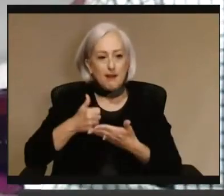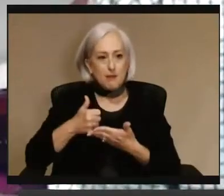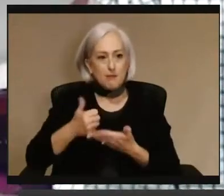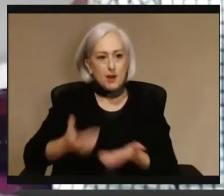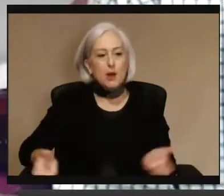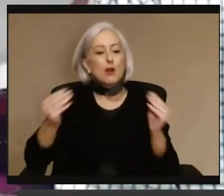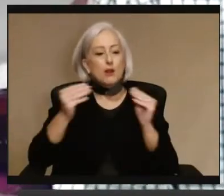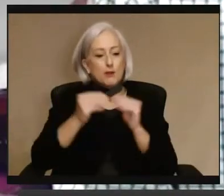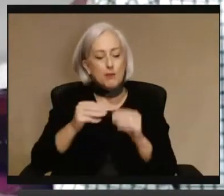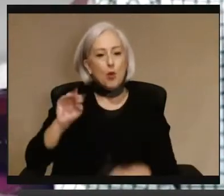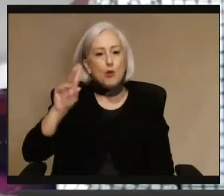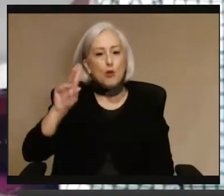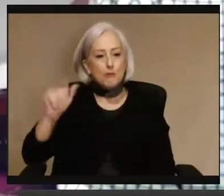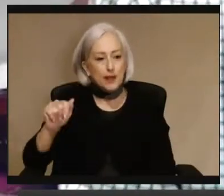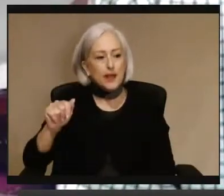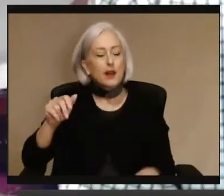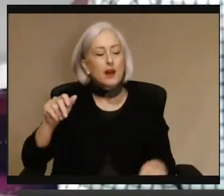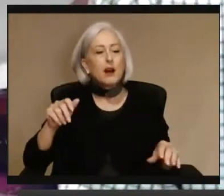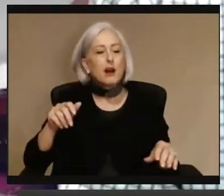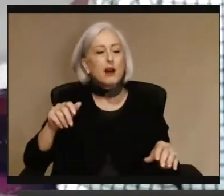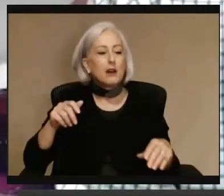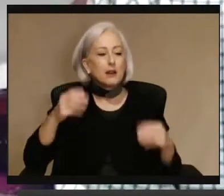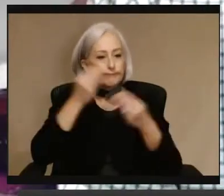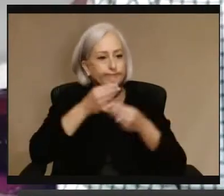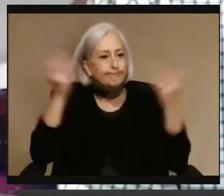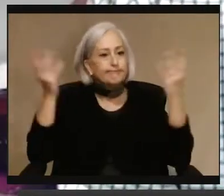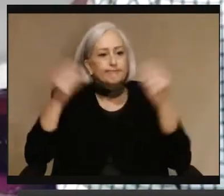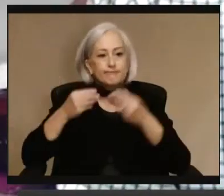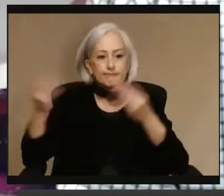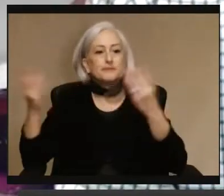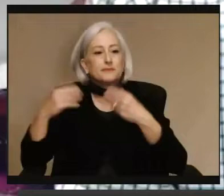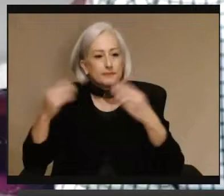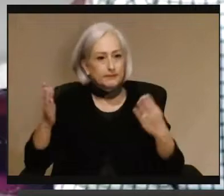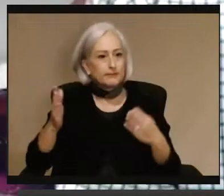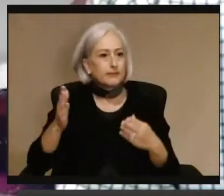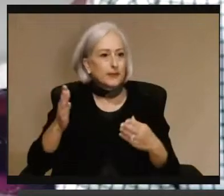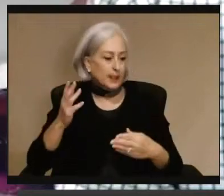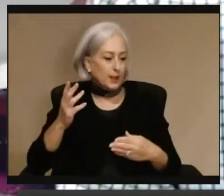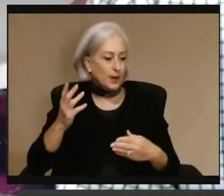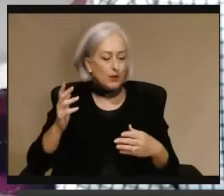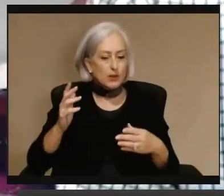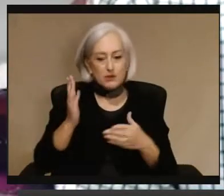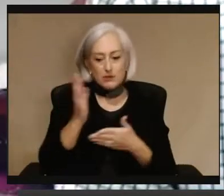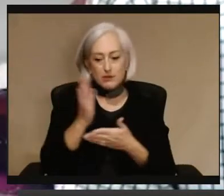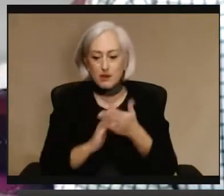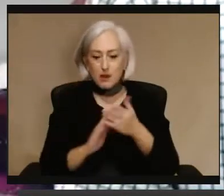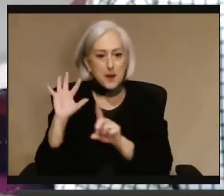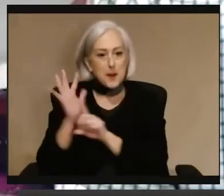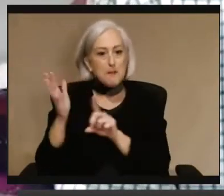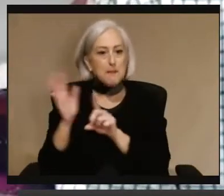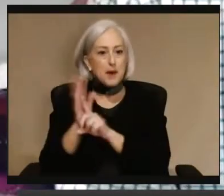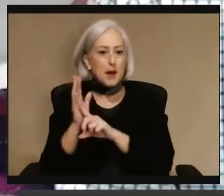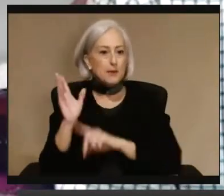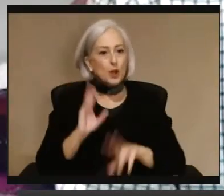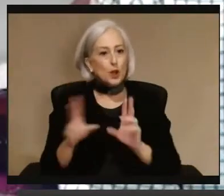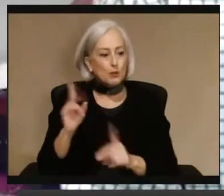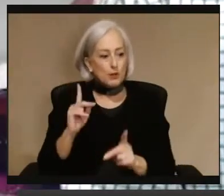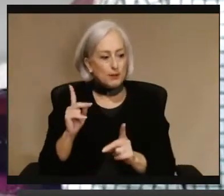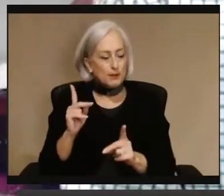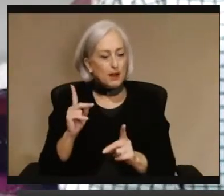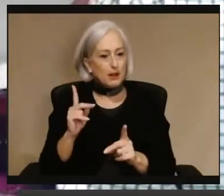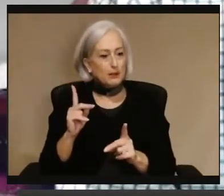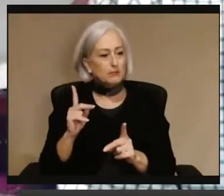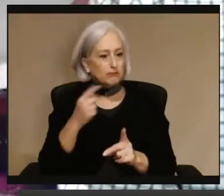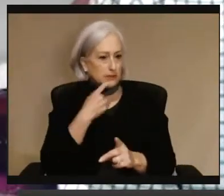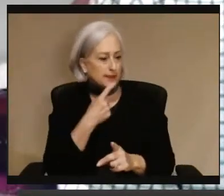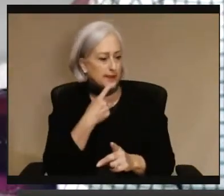media is out there and talking about it, we see some pretty big figures that have been taking their lives, and it's okay to